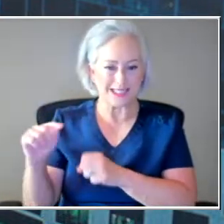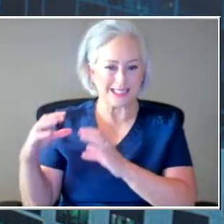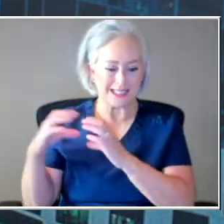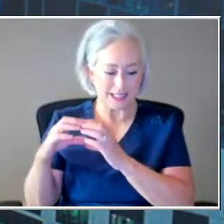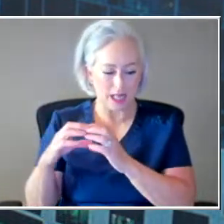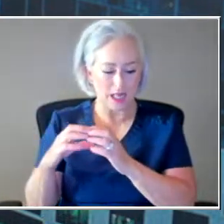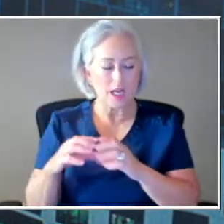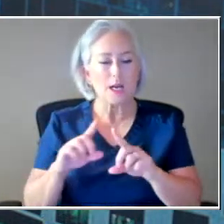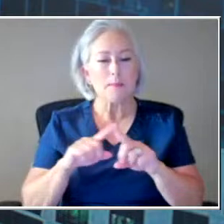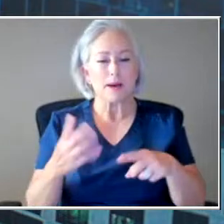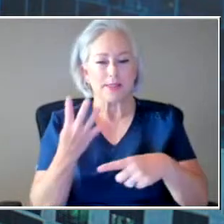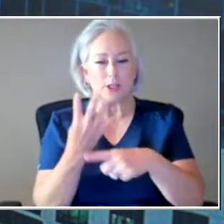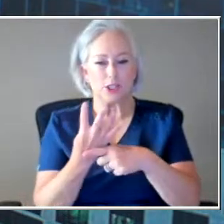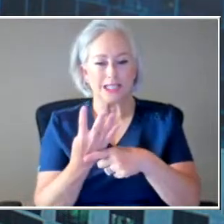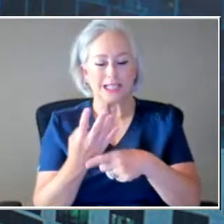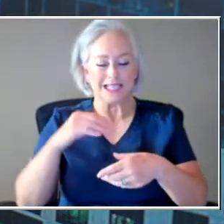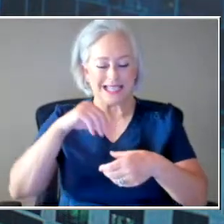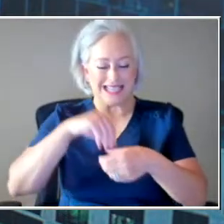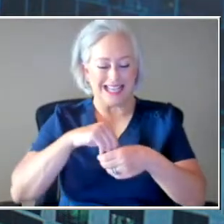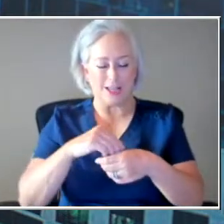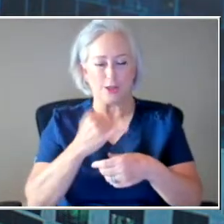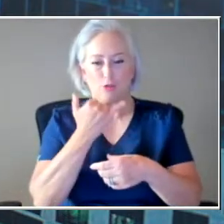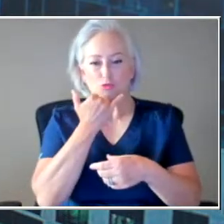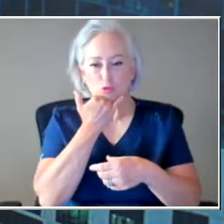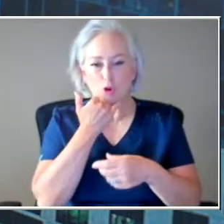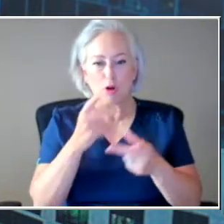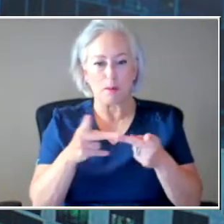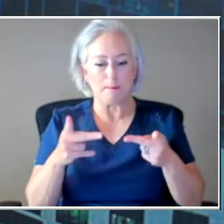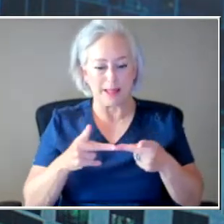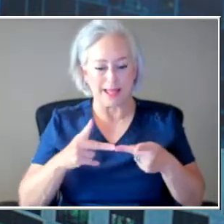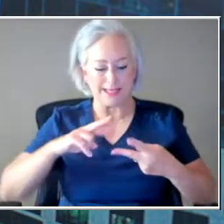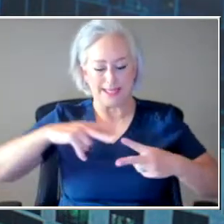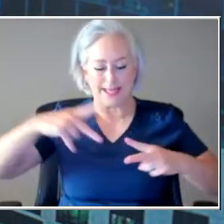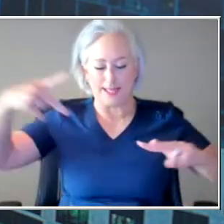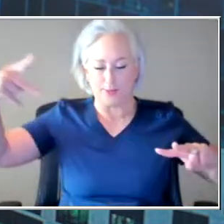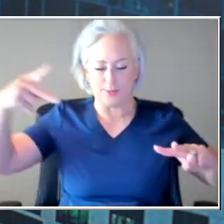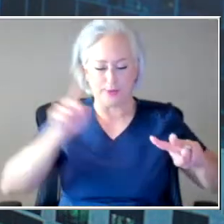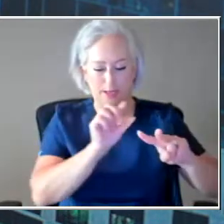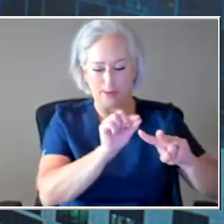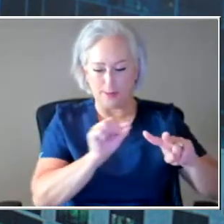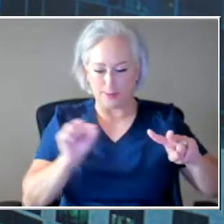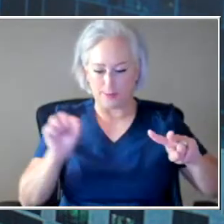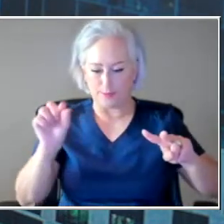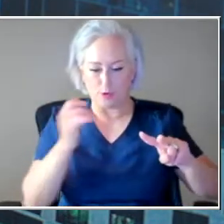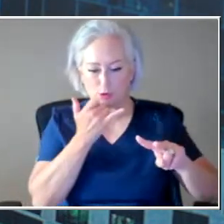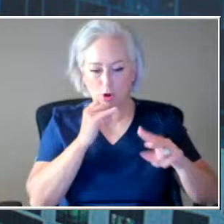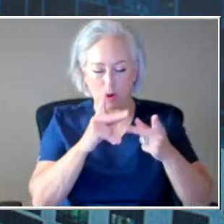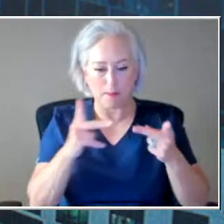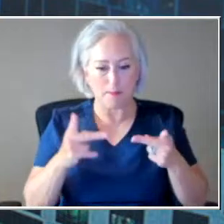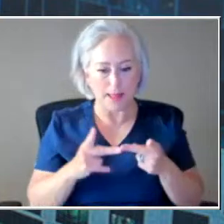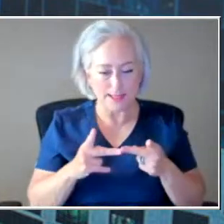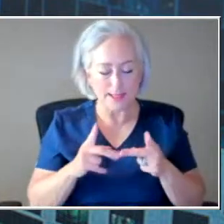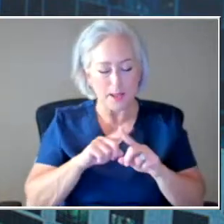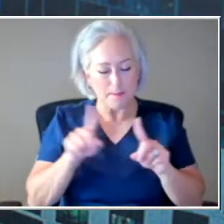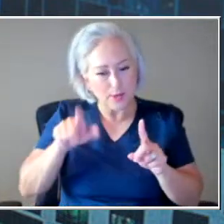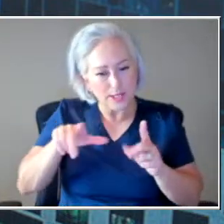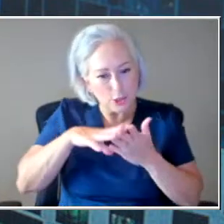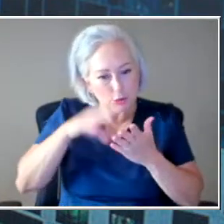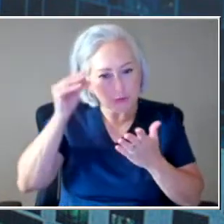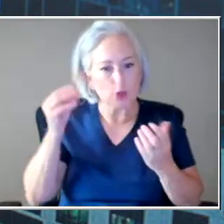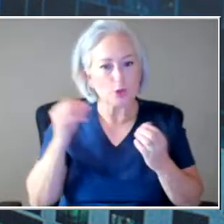cells. And so it's something that we have to be very vigilant about and learn more about. But with new technologies,